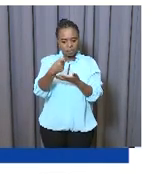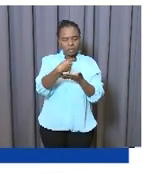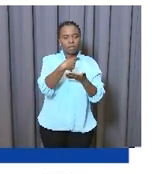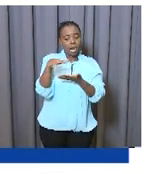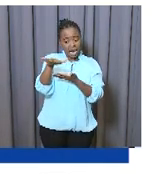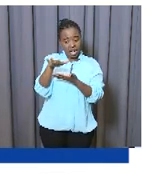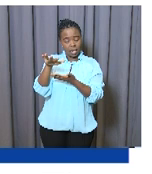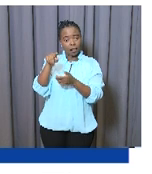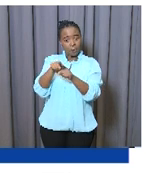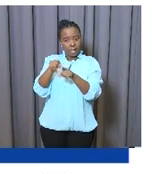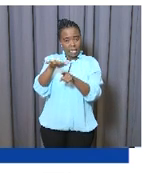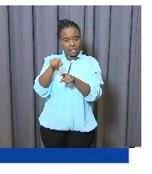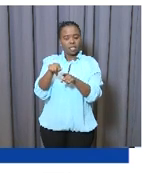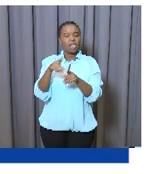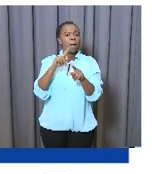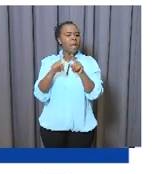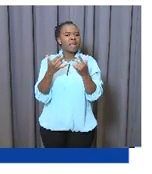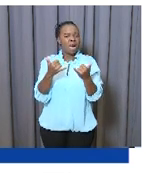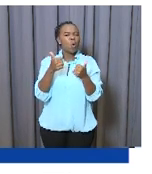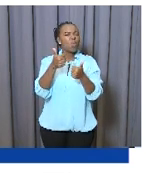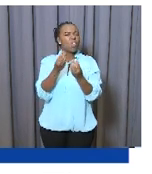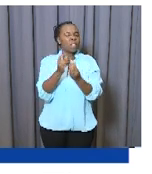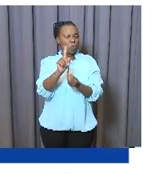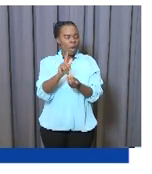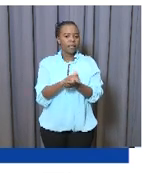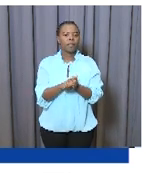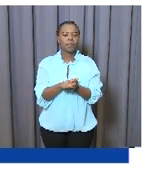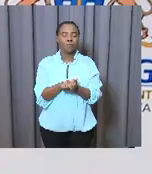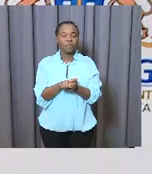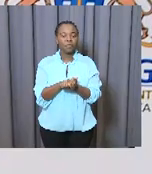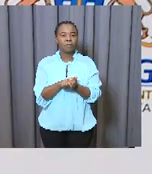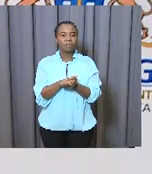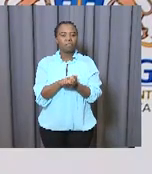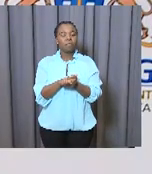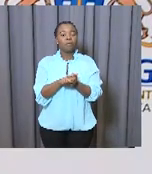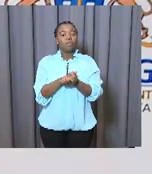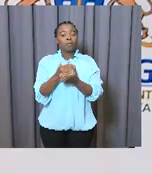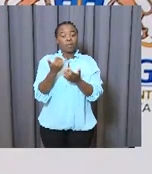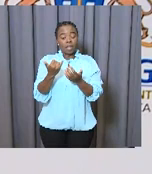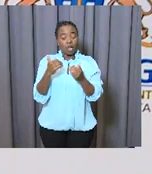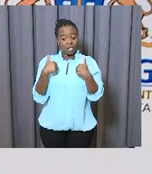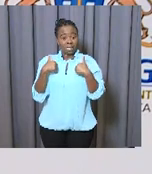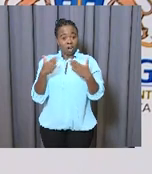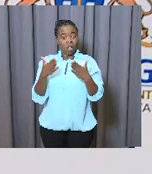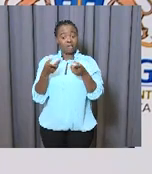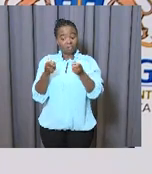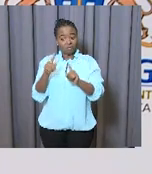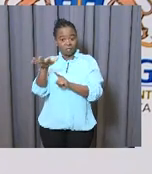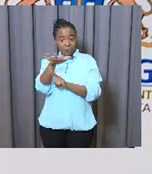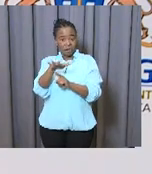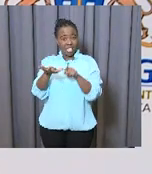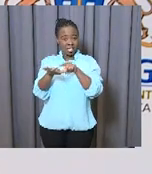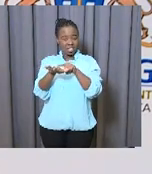area. And one of the good things I can share with you is that in this emerging hotspots,